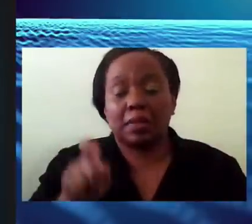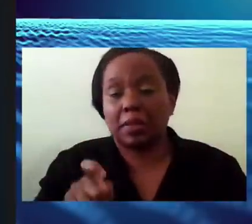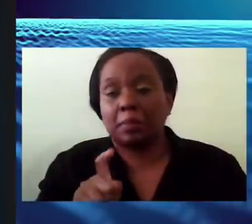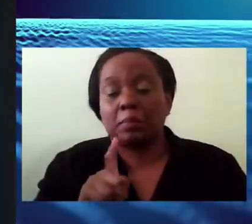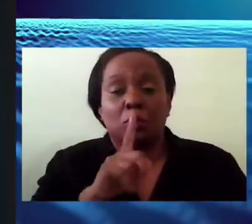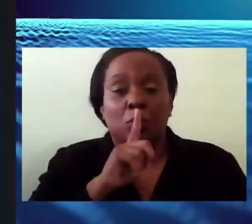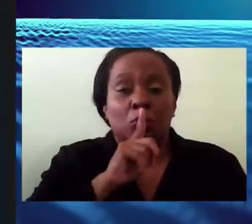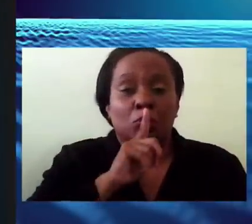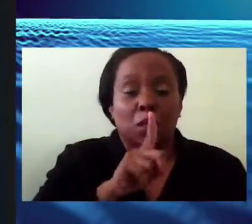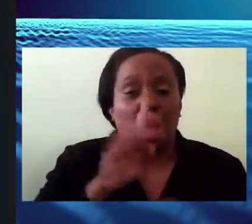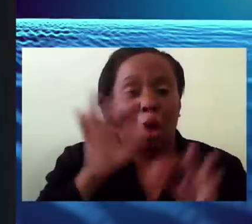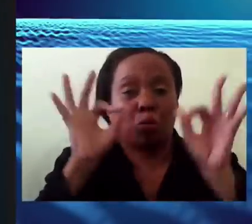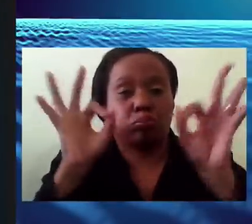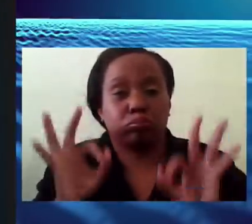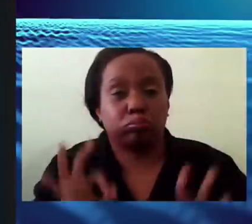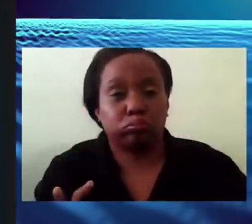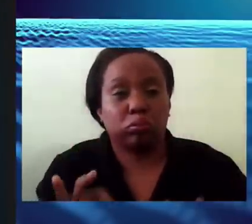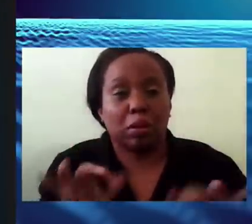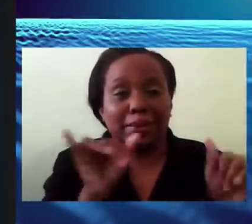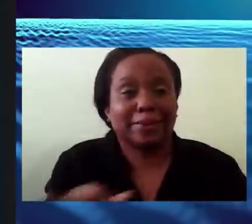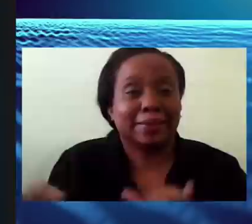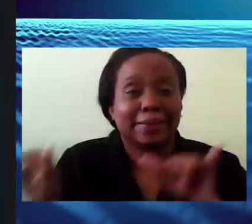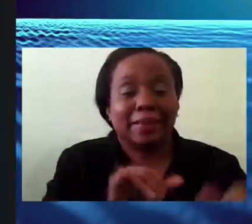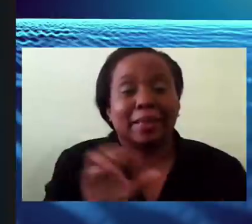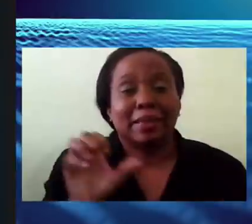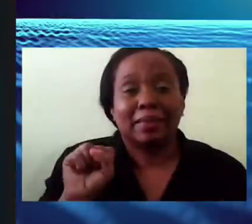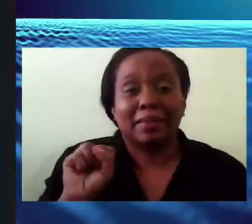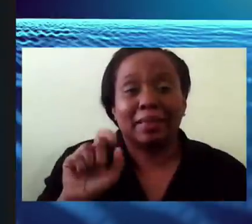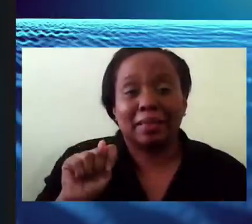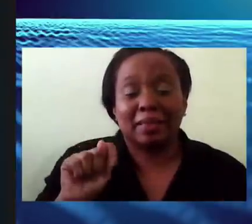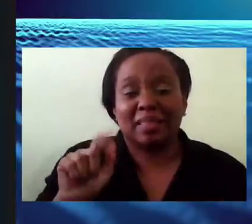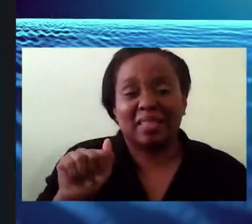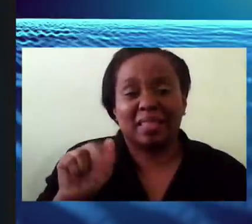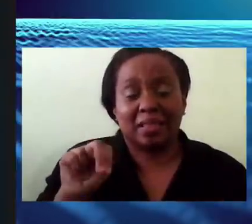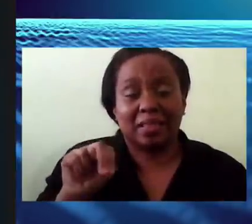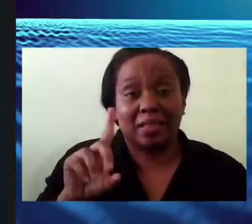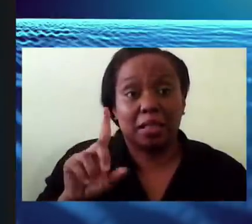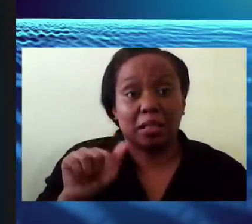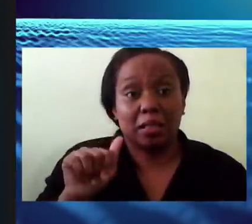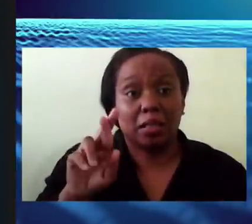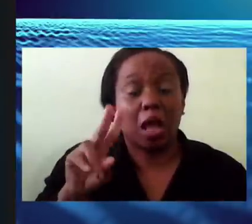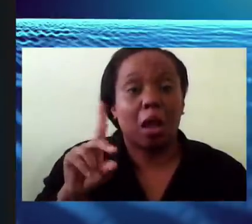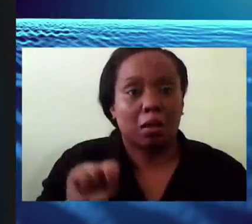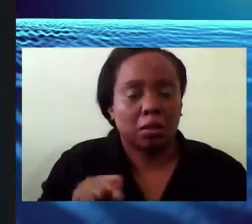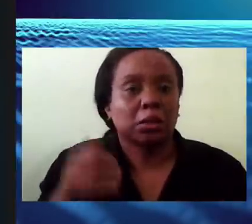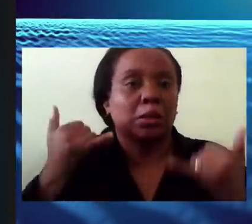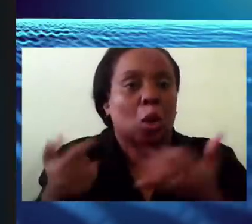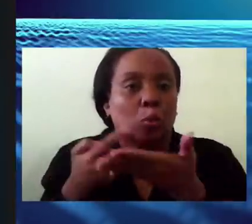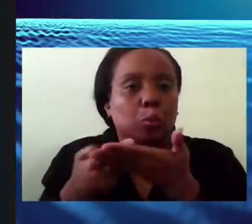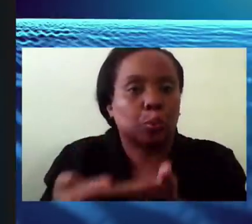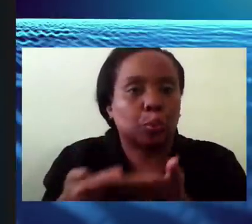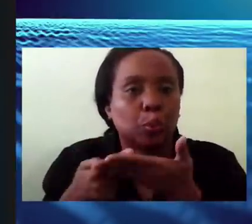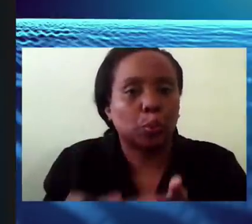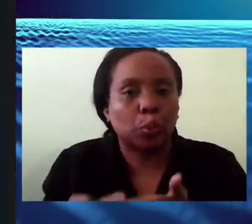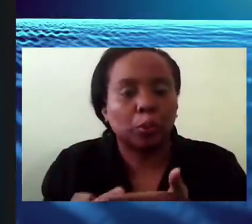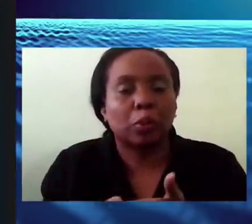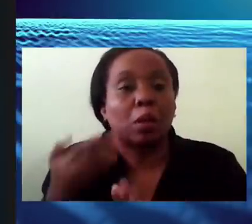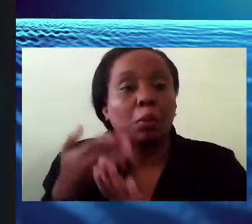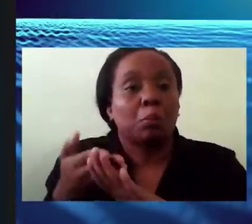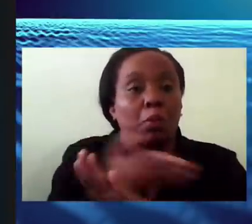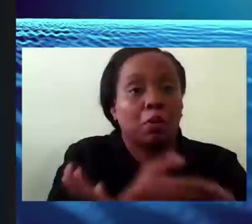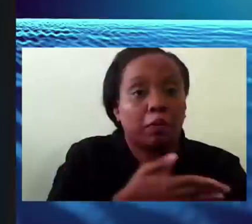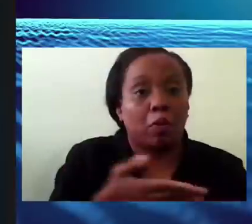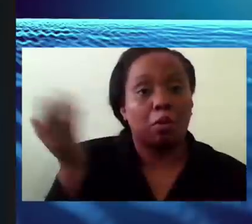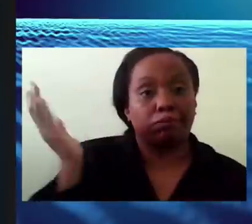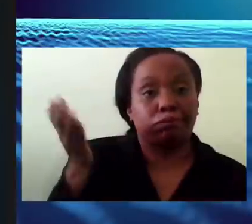certain standards in order for planes to take off and land on it. So that is going on now, and we hope before the end of this press conference that